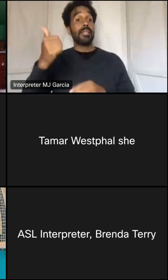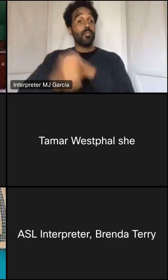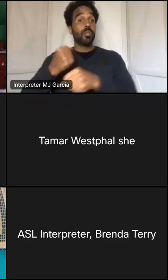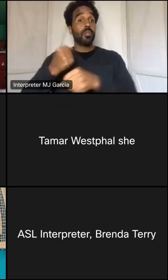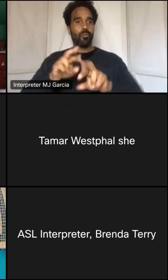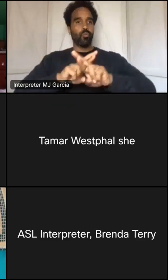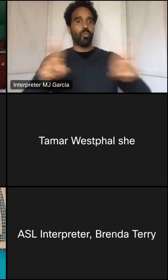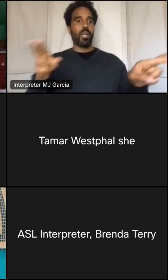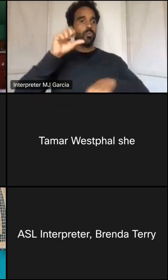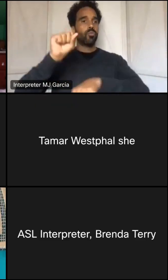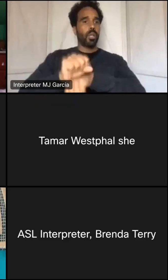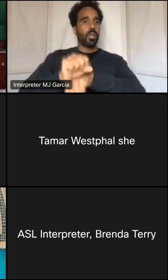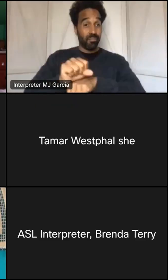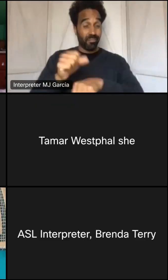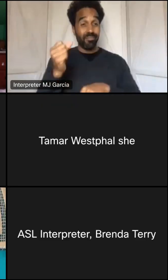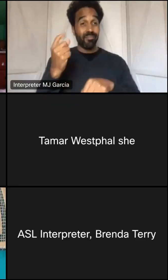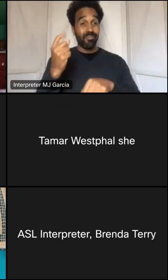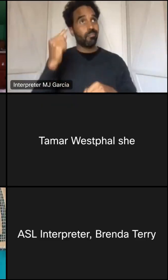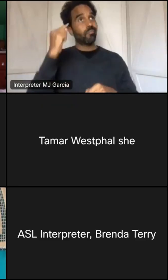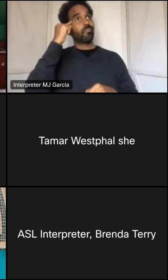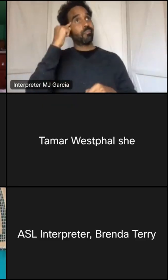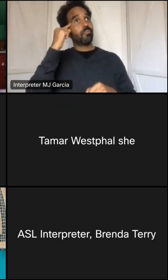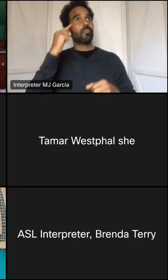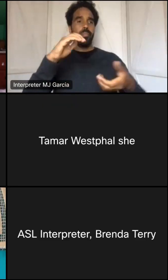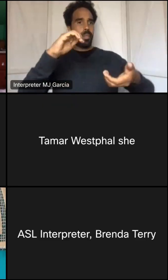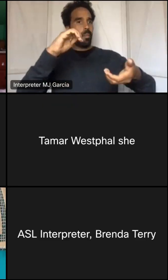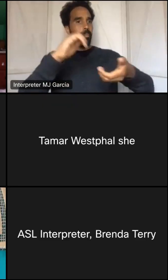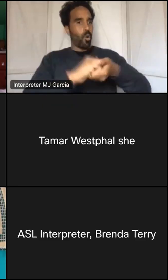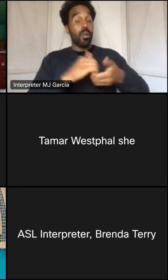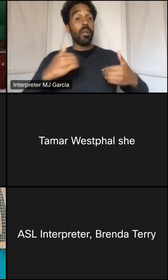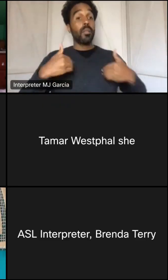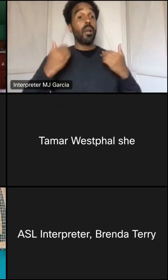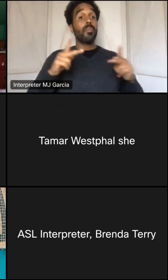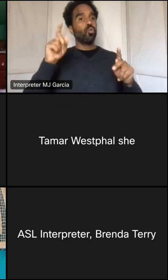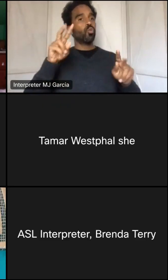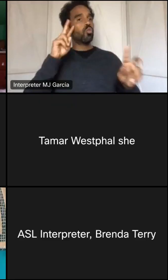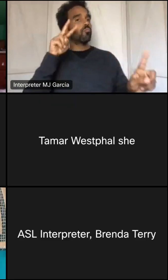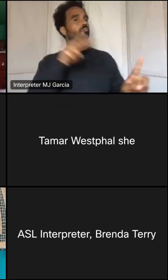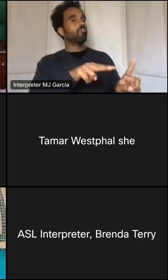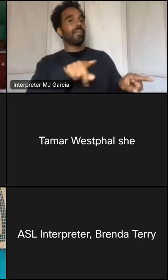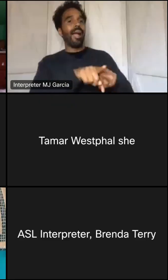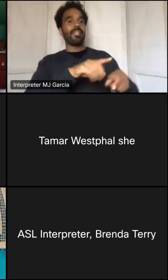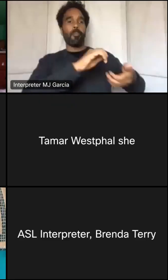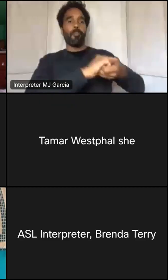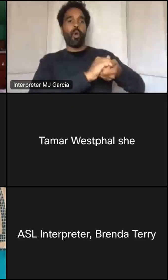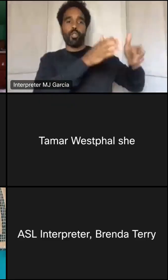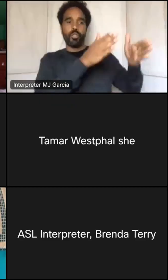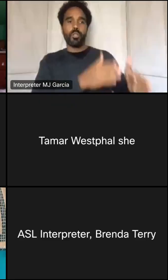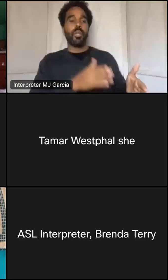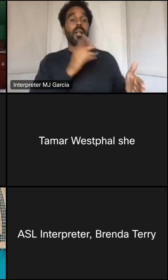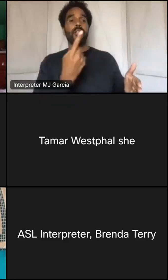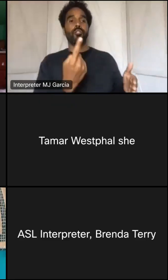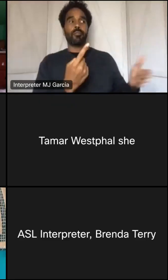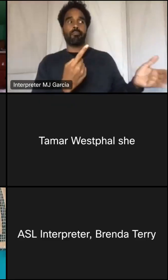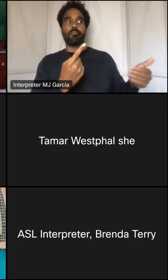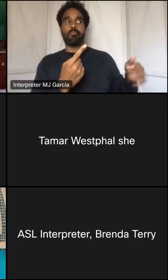So that's what came in mind to me, like partners, like young people are partners, not just seat warmers at the table. You should work